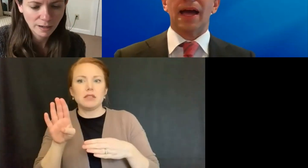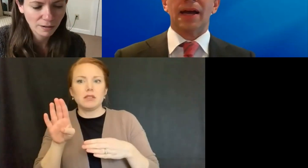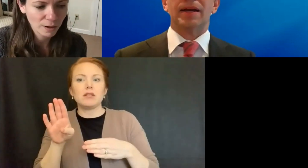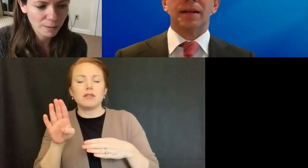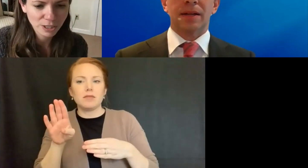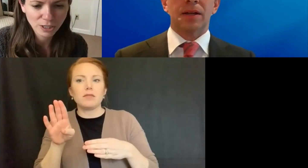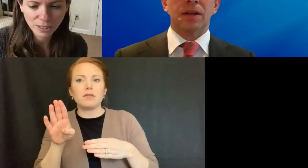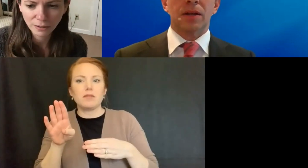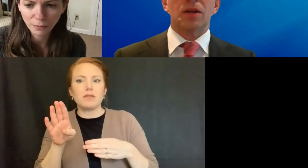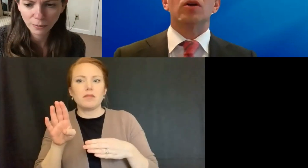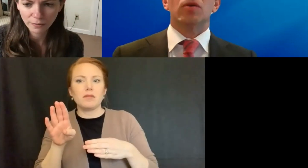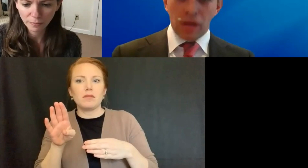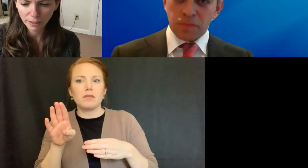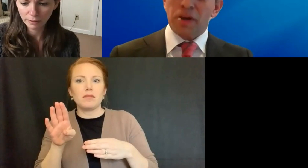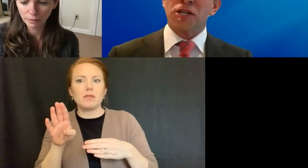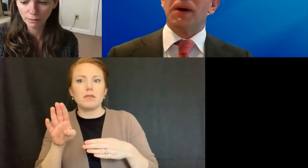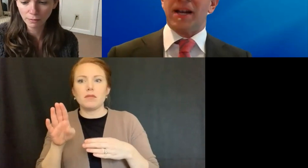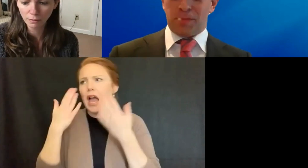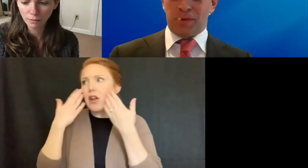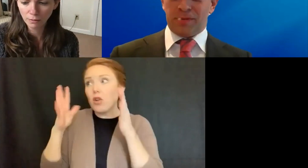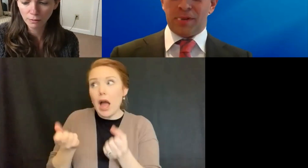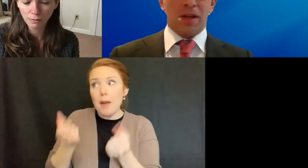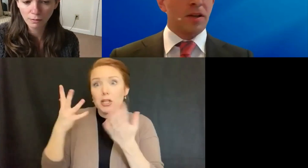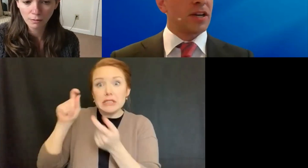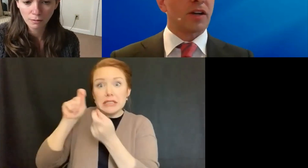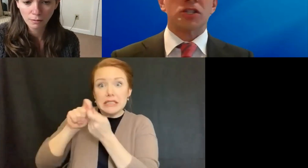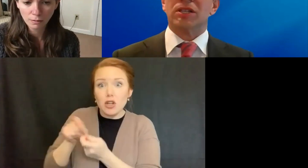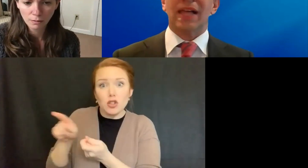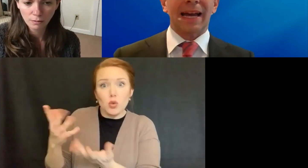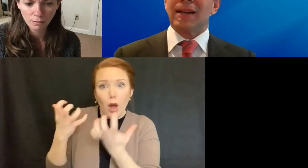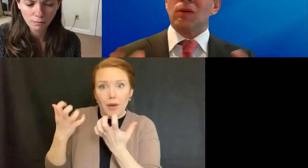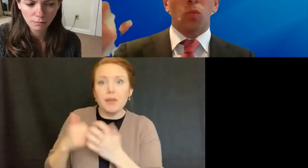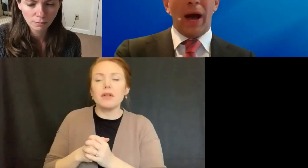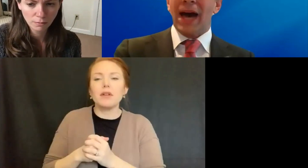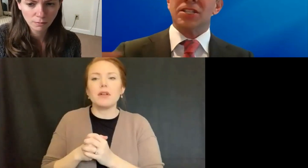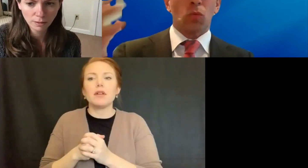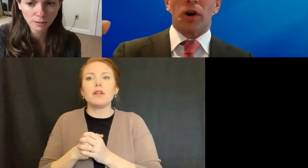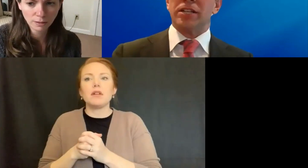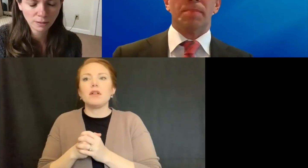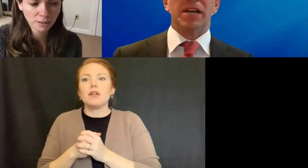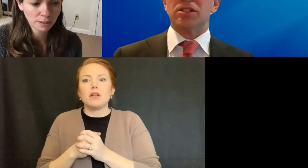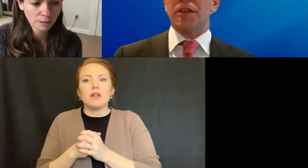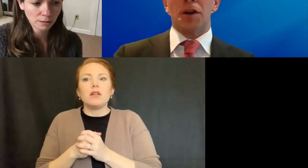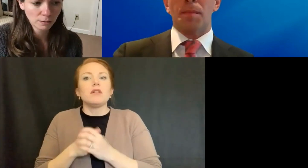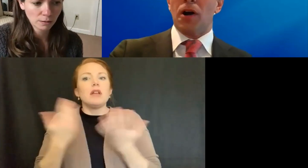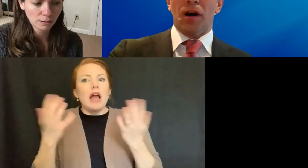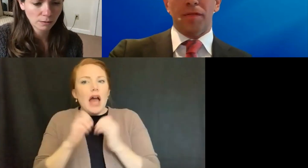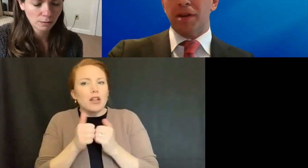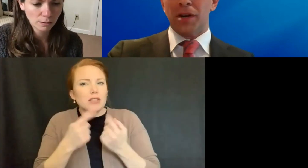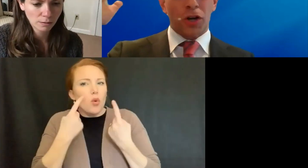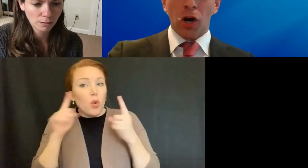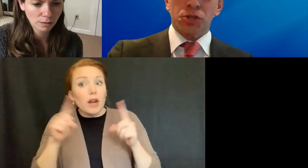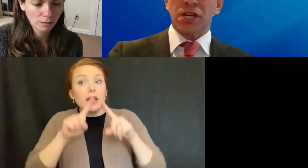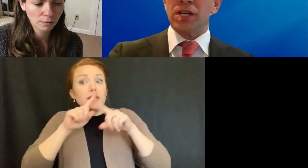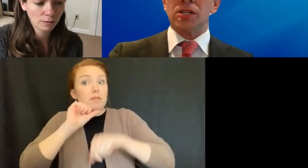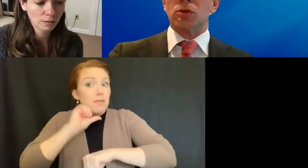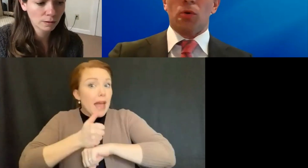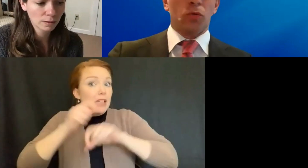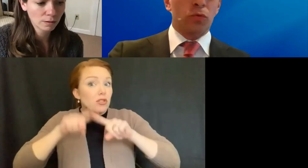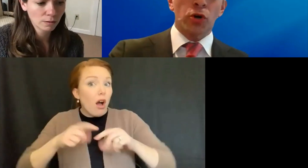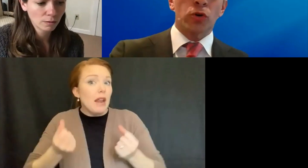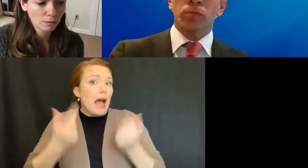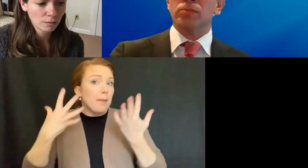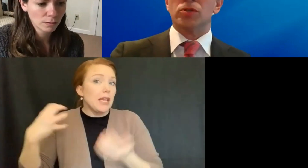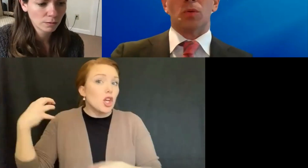Okay. I don't know how much detail you want from there. As much as possible. Tell us, like, how does it work? Is it based on the number of